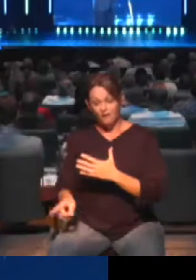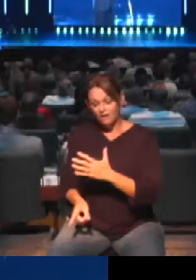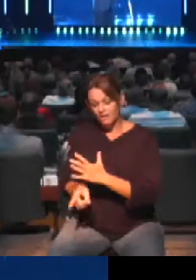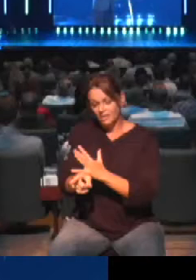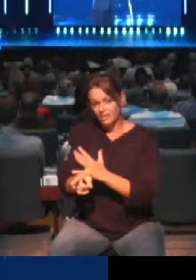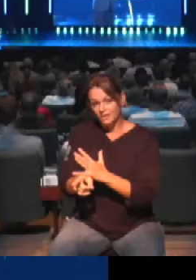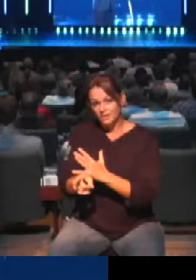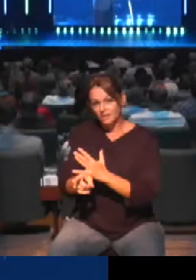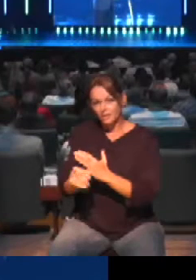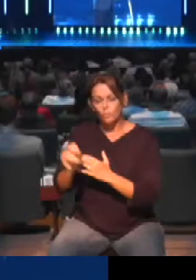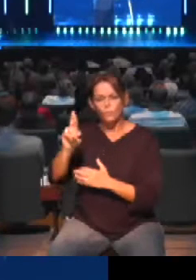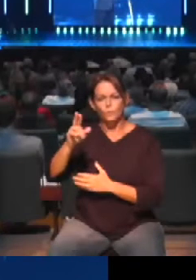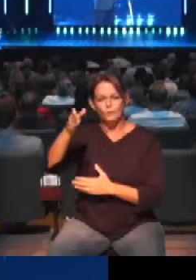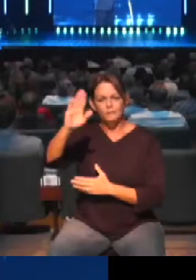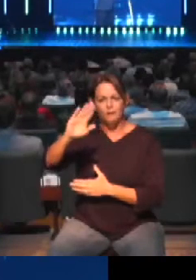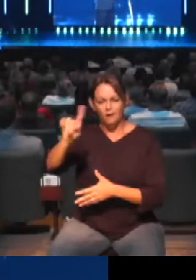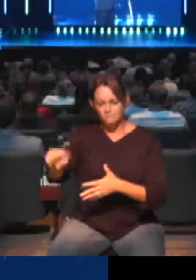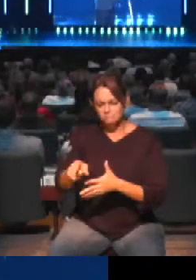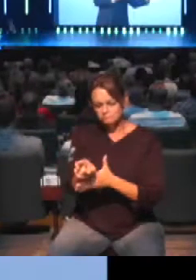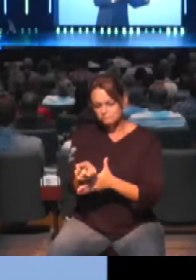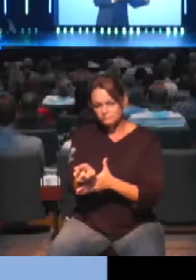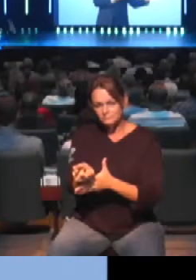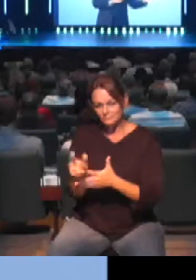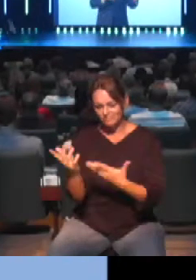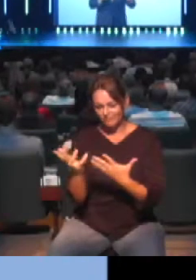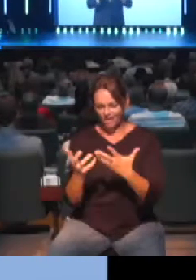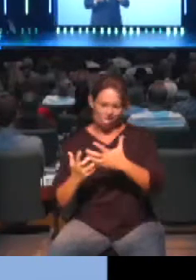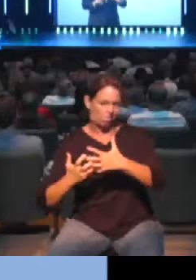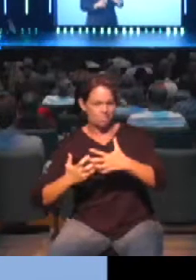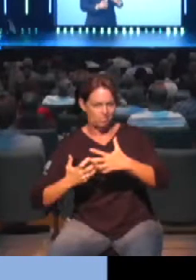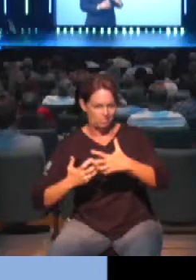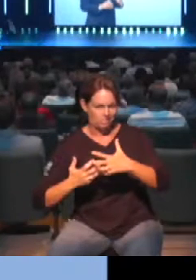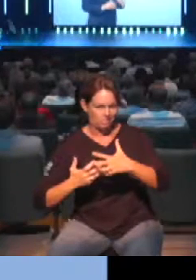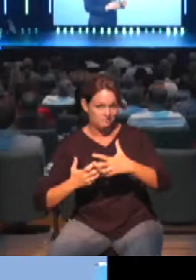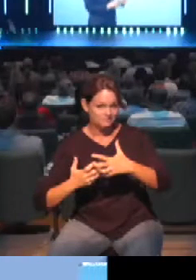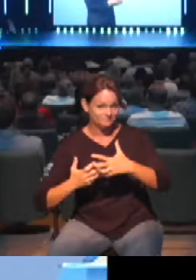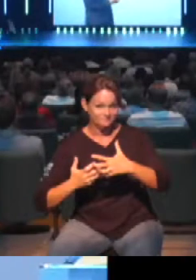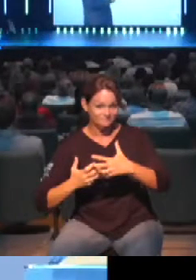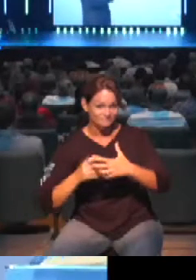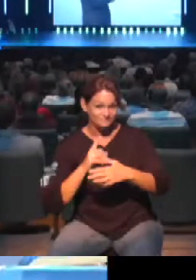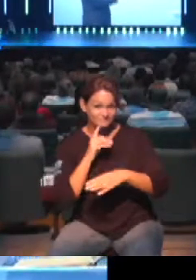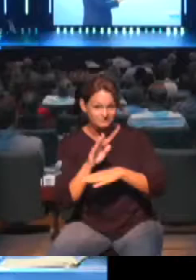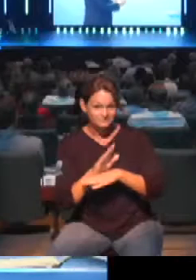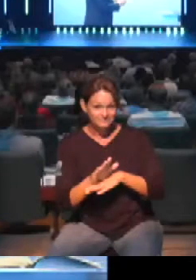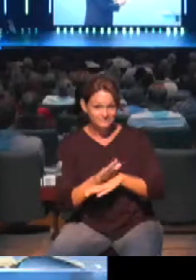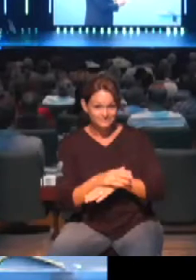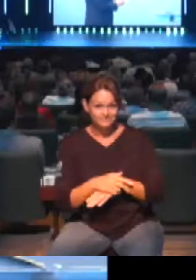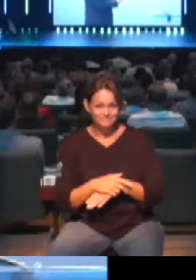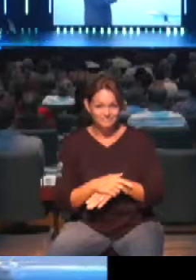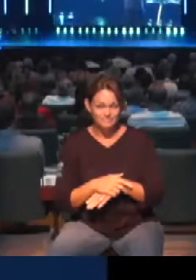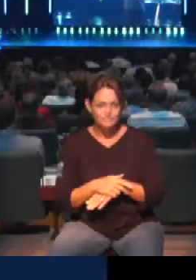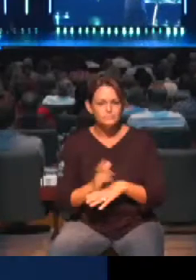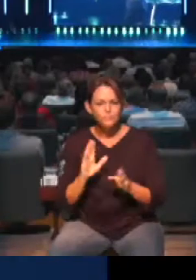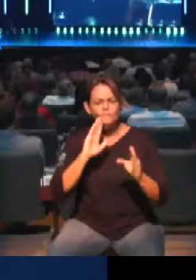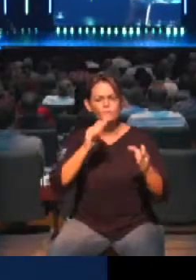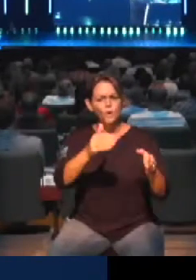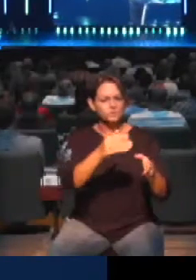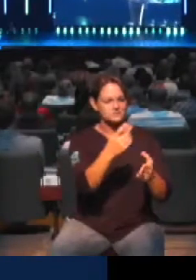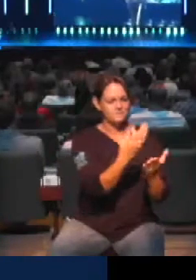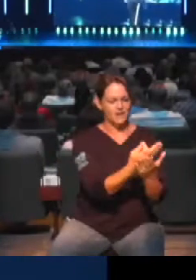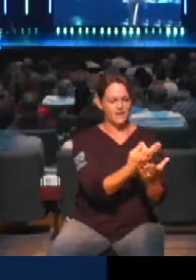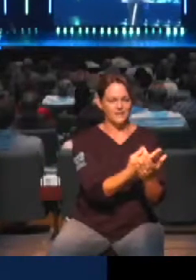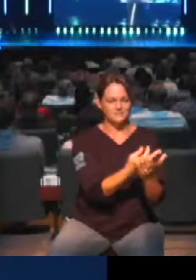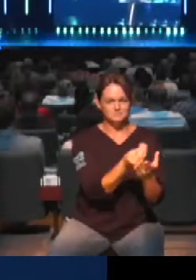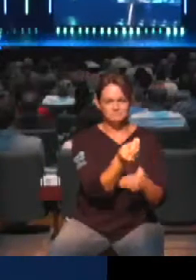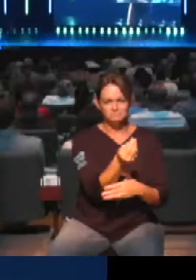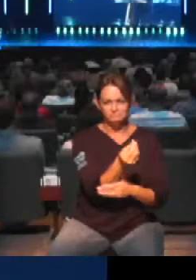first, then nothing can come into order. So we have to understand that, and we're going to talk about our finances, and this is just one way we can